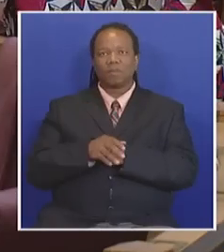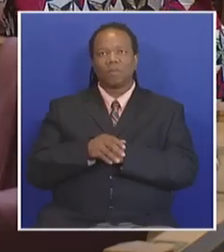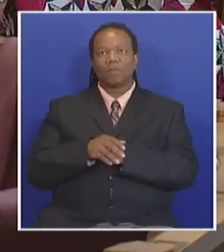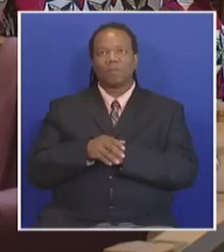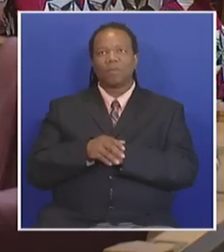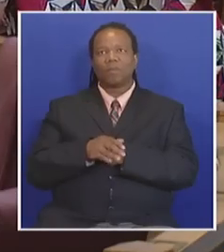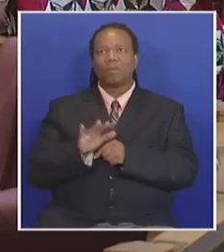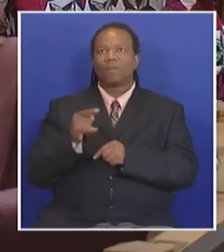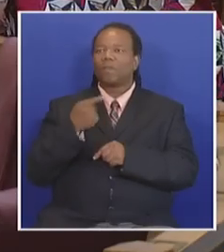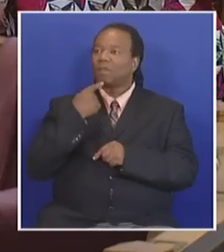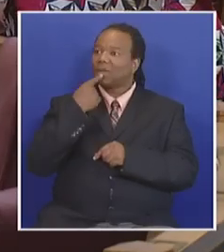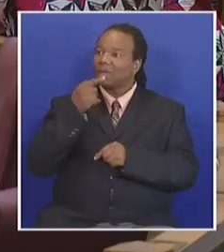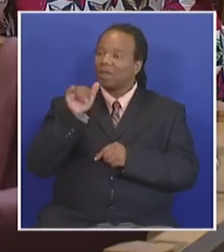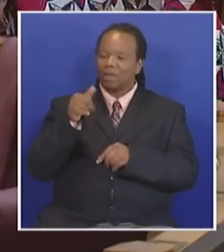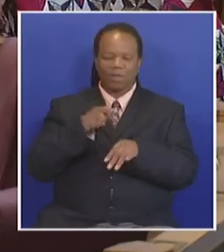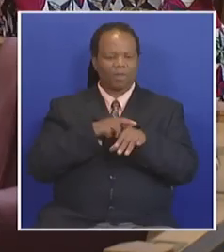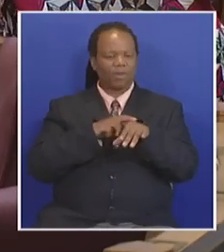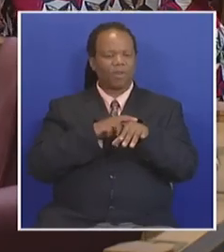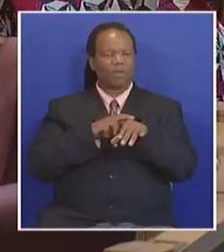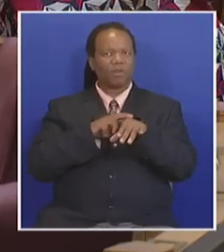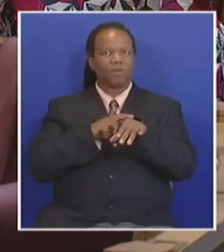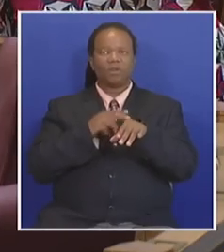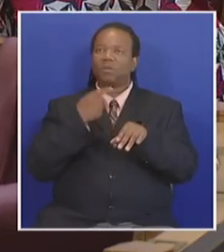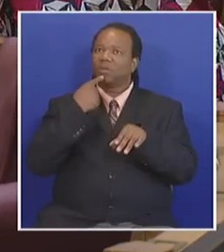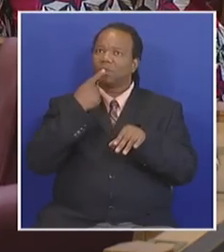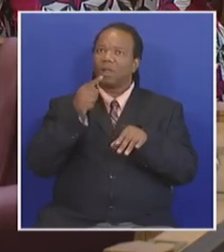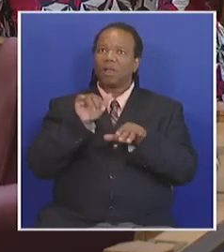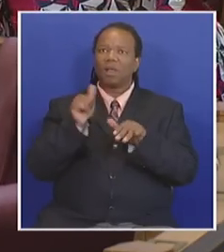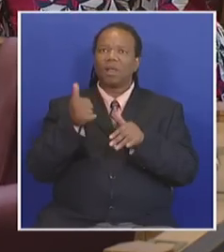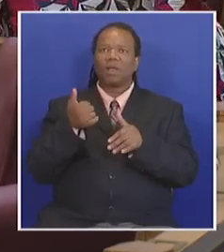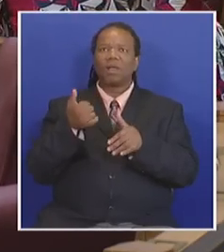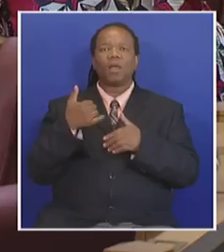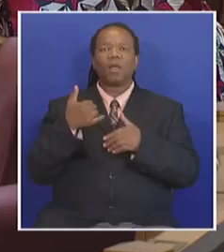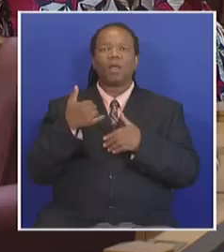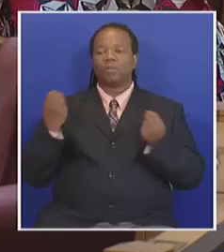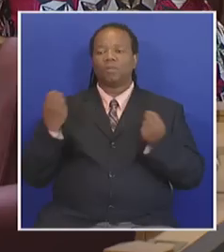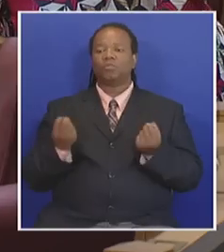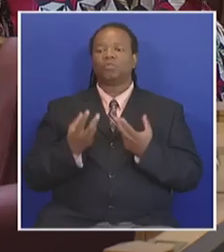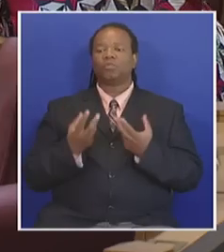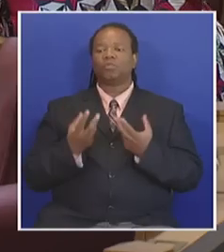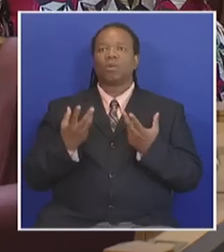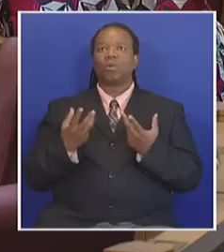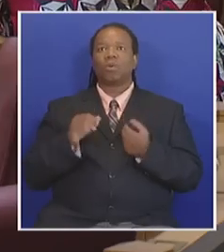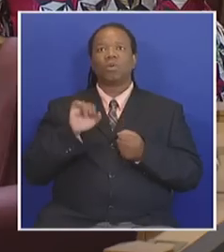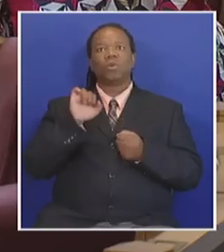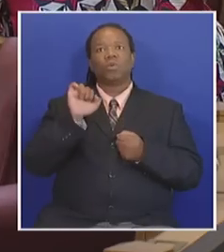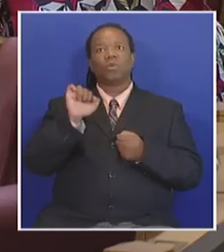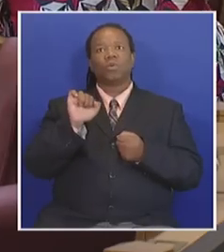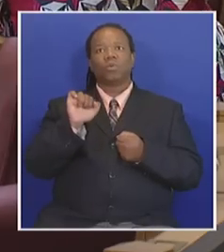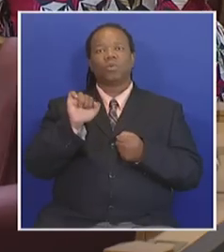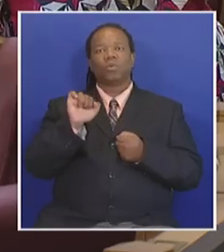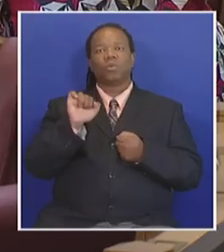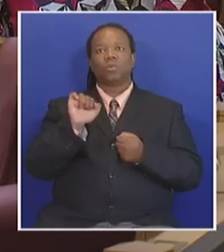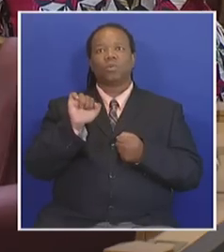promoting racism when he's dealing with racism at the expense, and I'm shocked because Your Excellency,